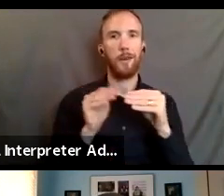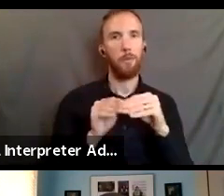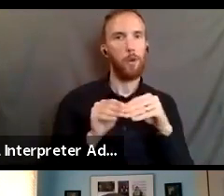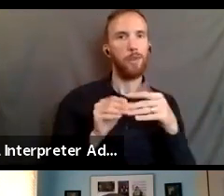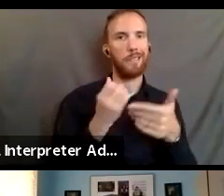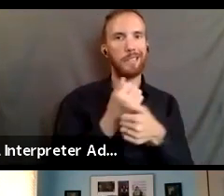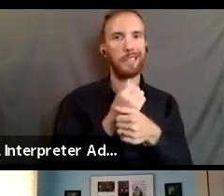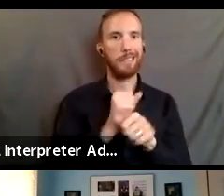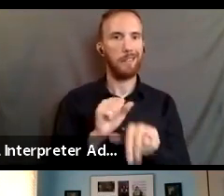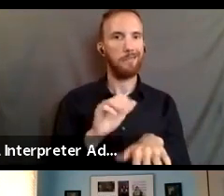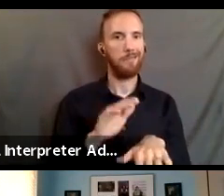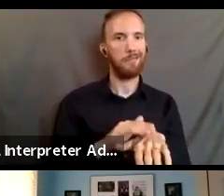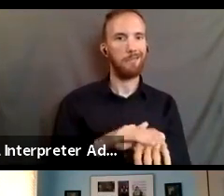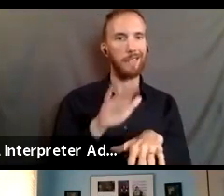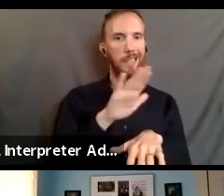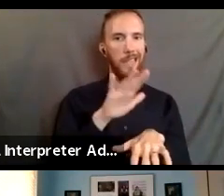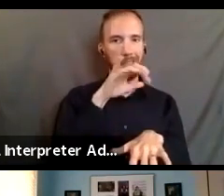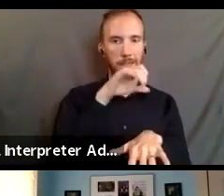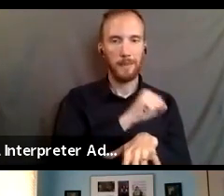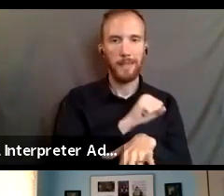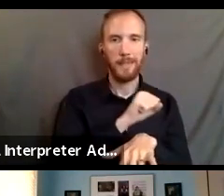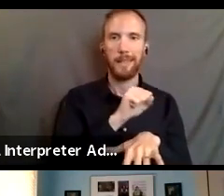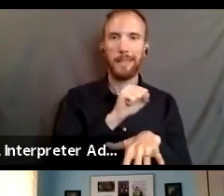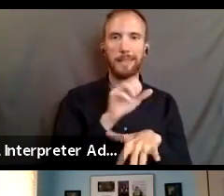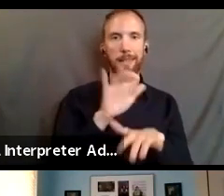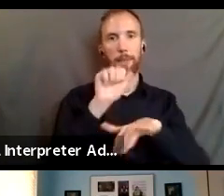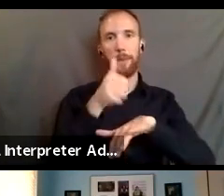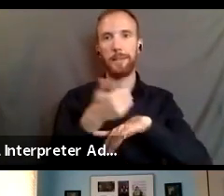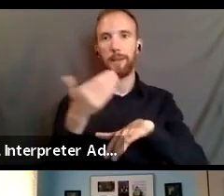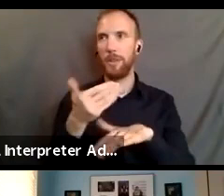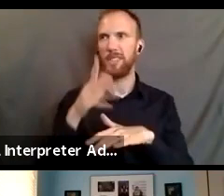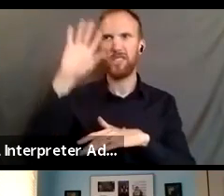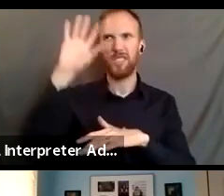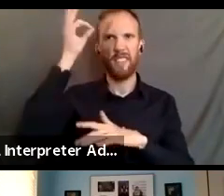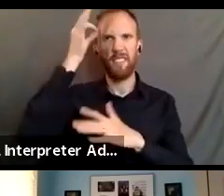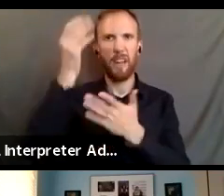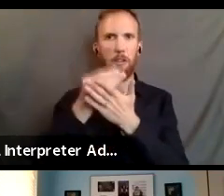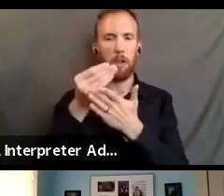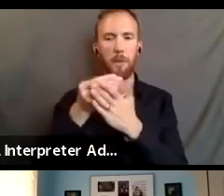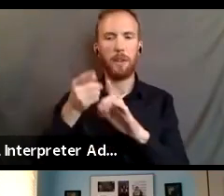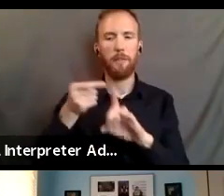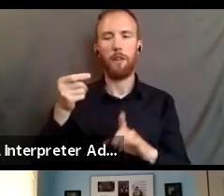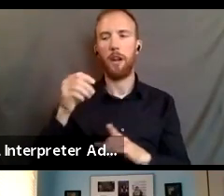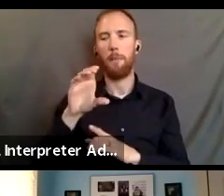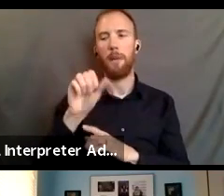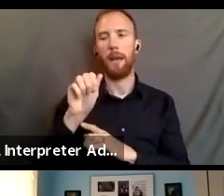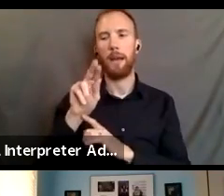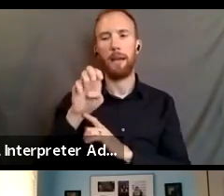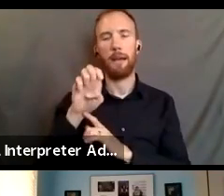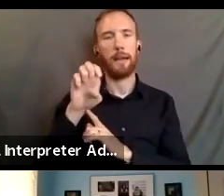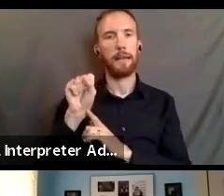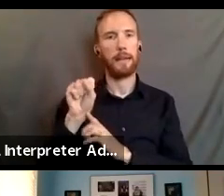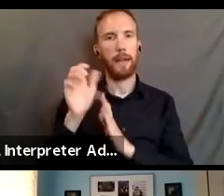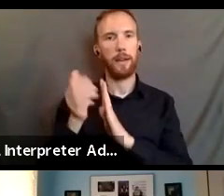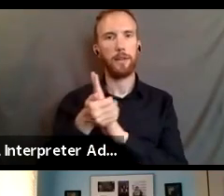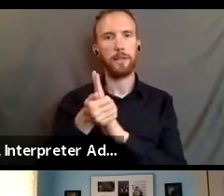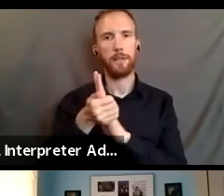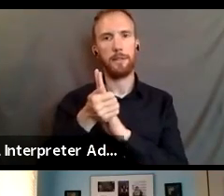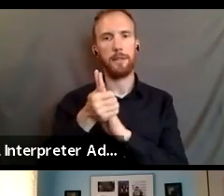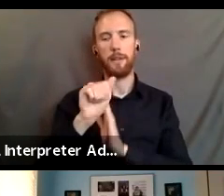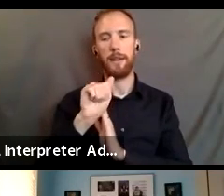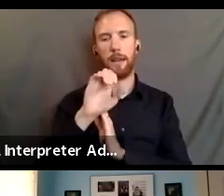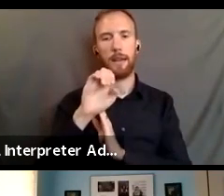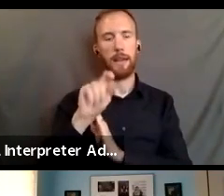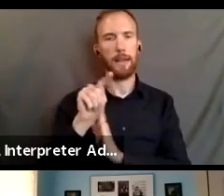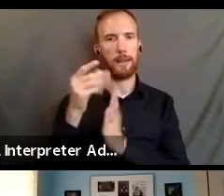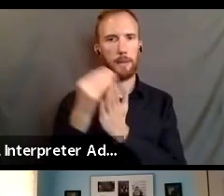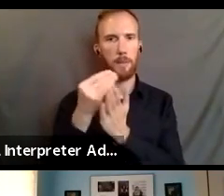the amount of money that the federal funding garnered us under the cares provisions and so the cares act funding was